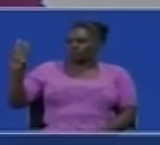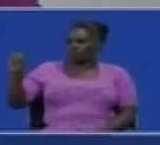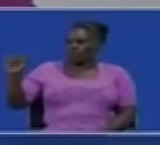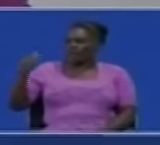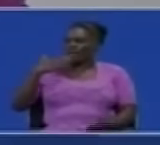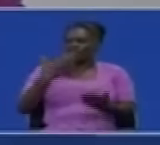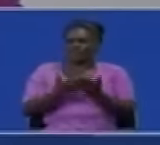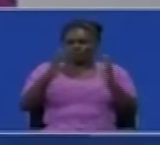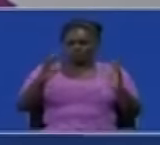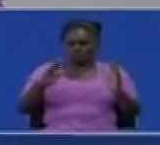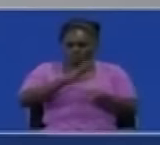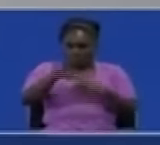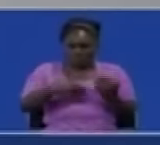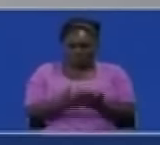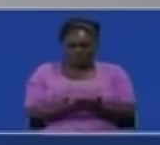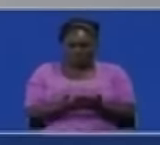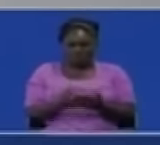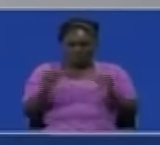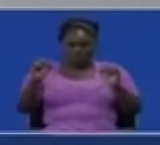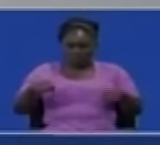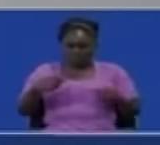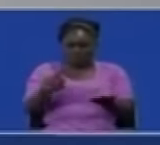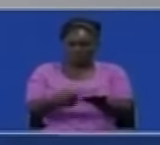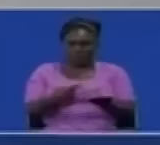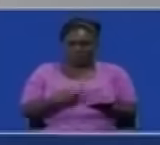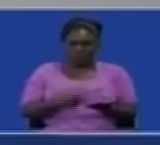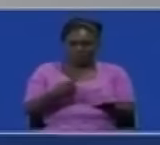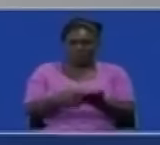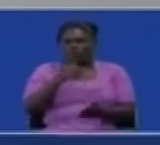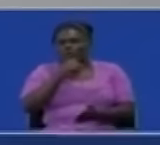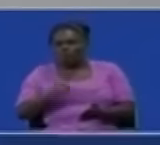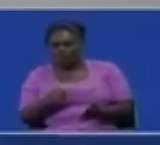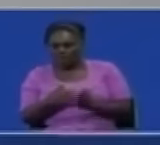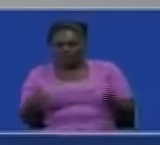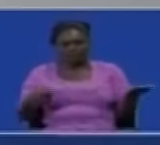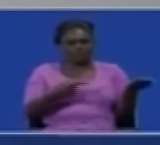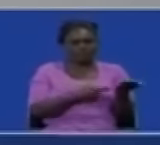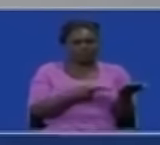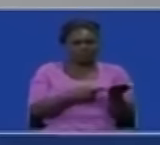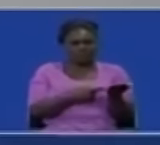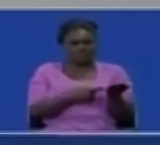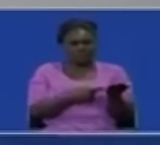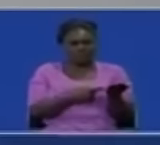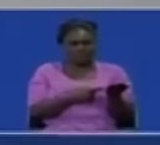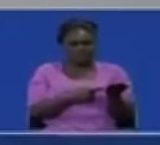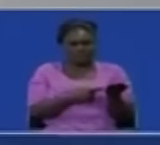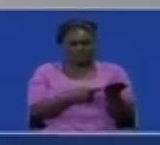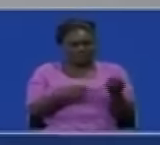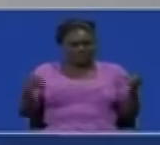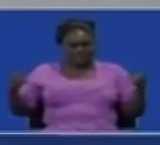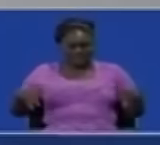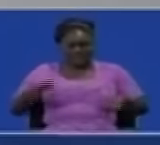gentlemen, for coming. See, that was possible to discuss manual versus electoral in a sane, sober